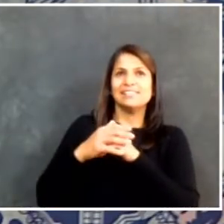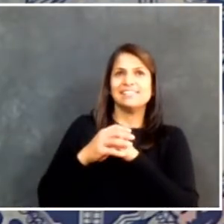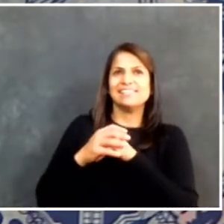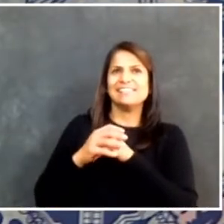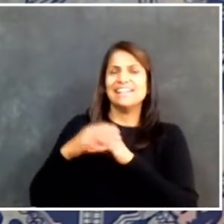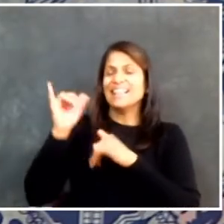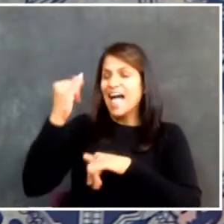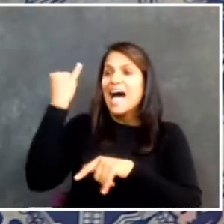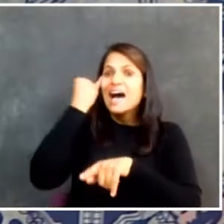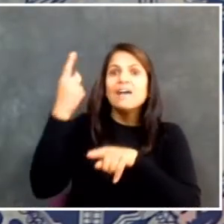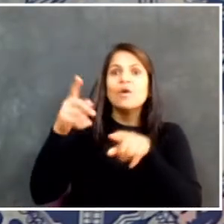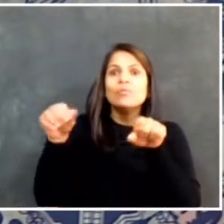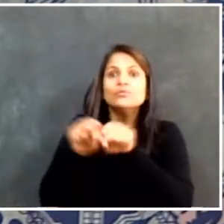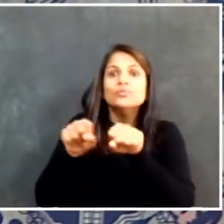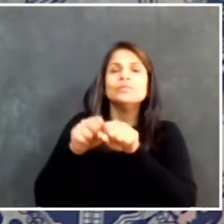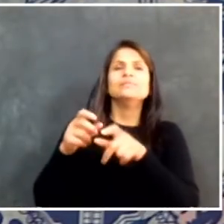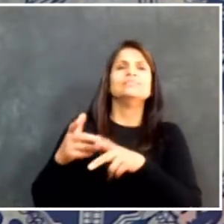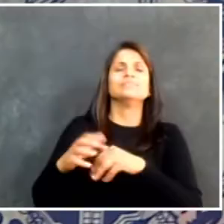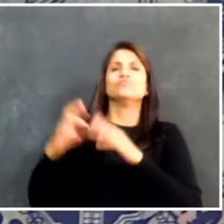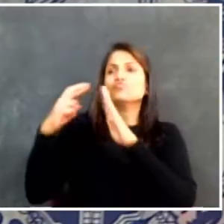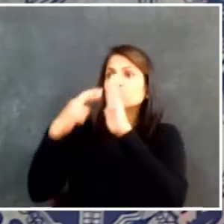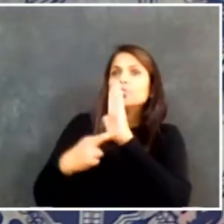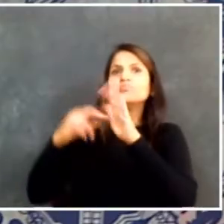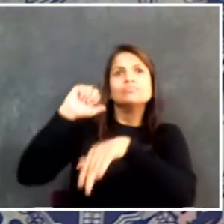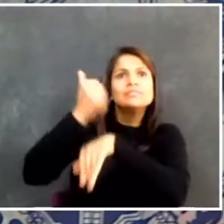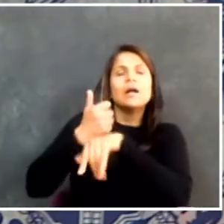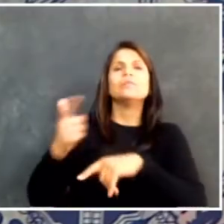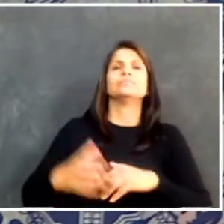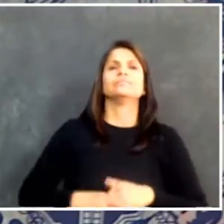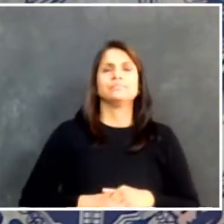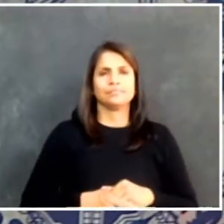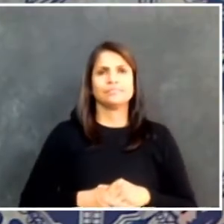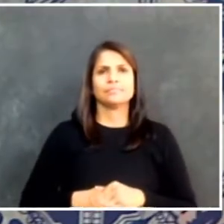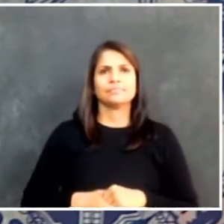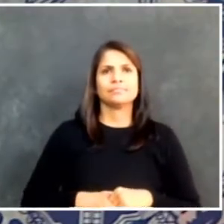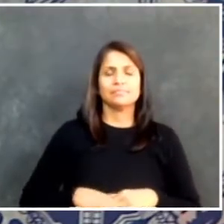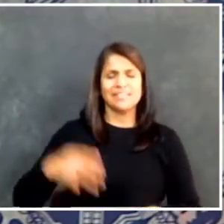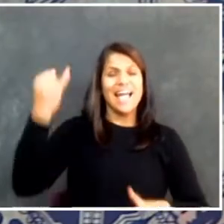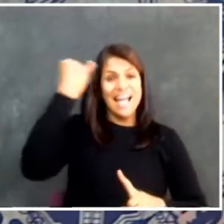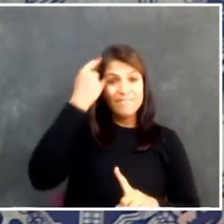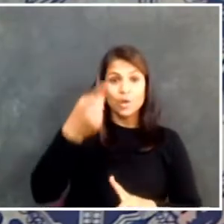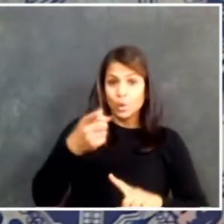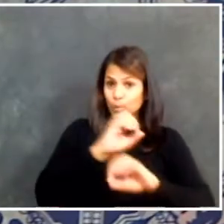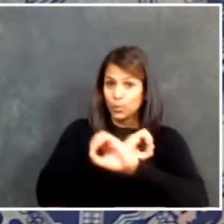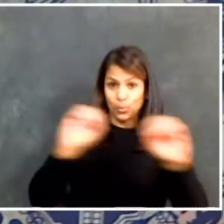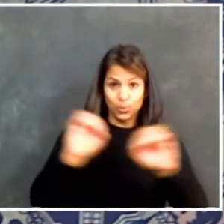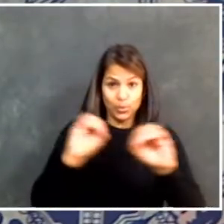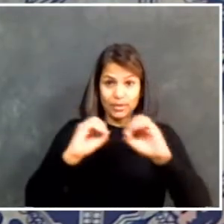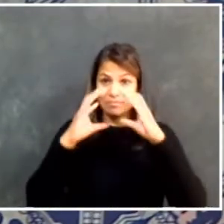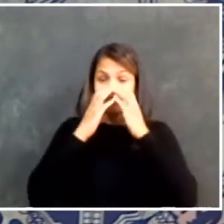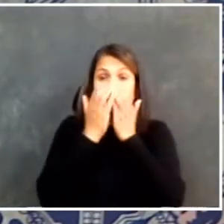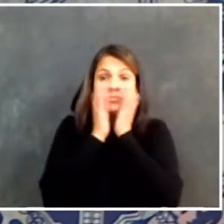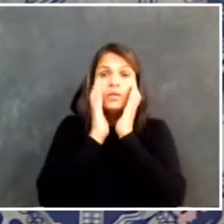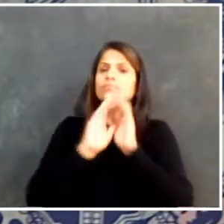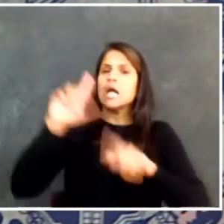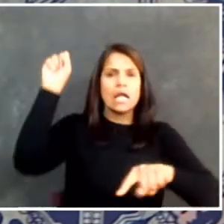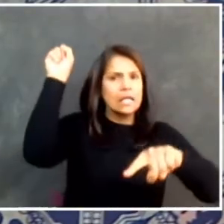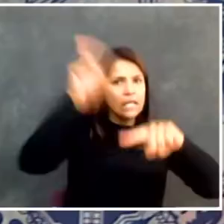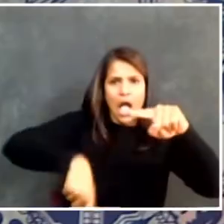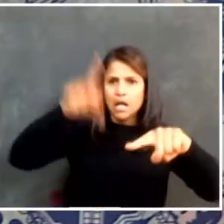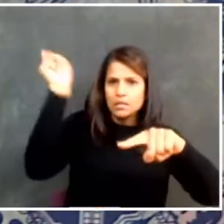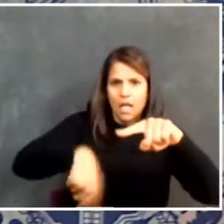Then the store has every right to enforce that rule for its own premises. People aren't willing, should be told,